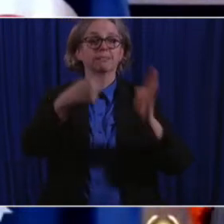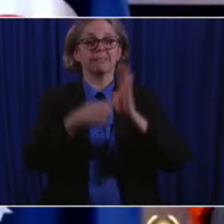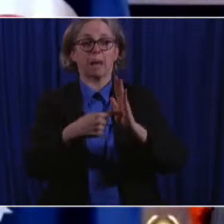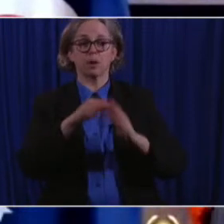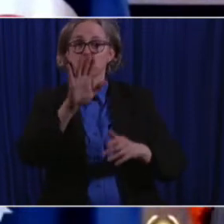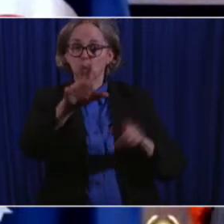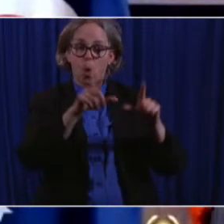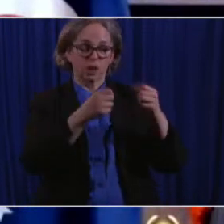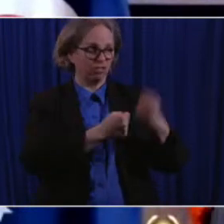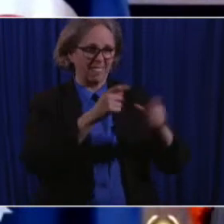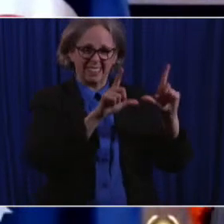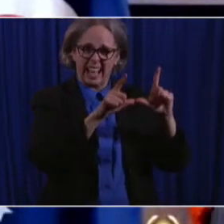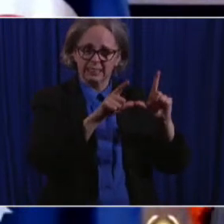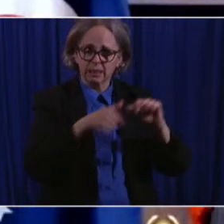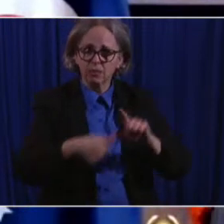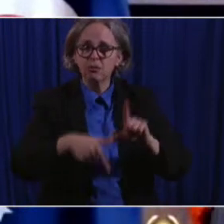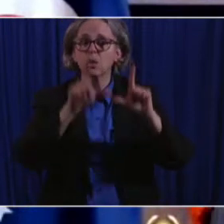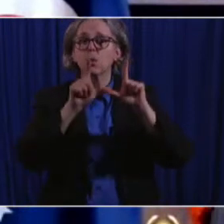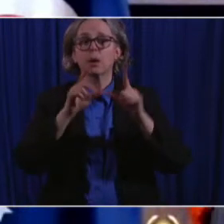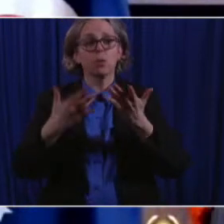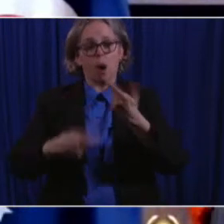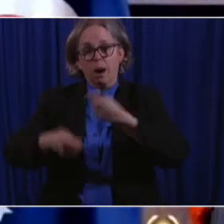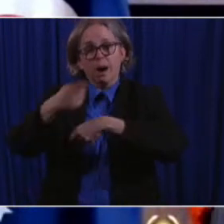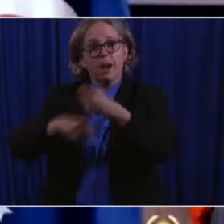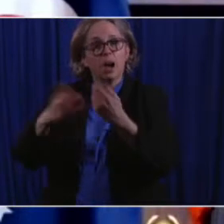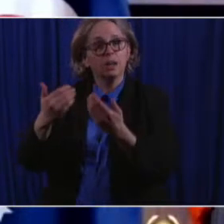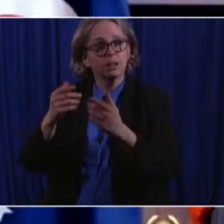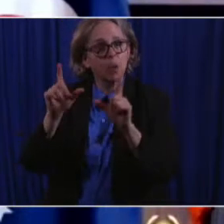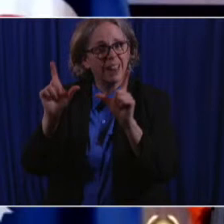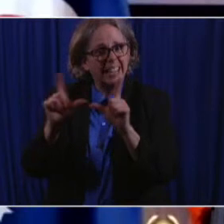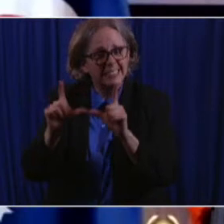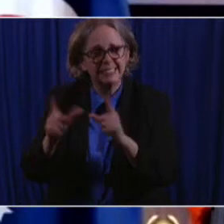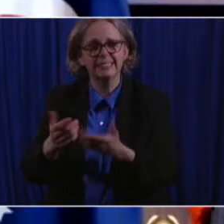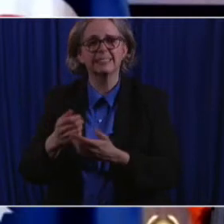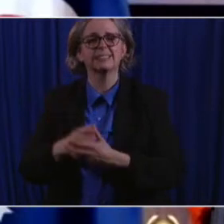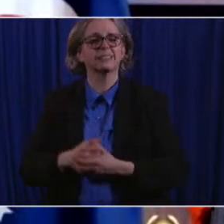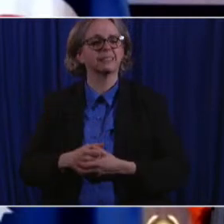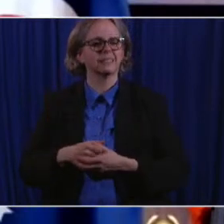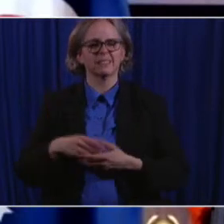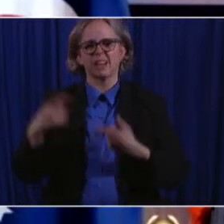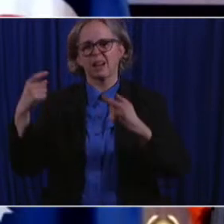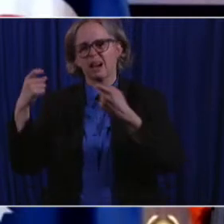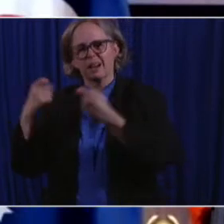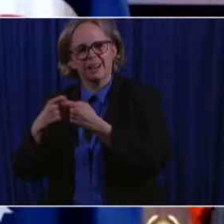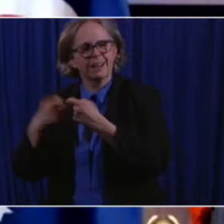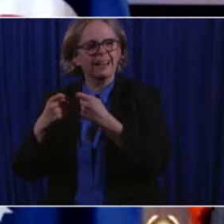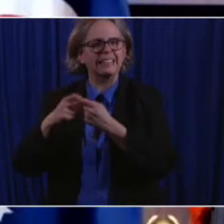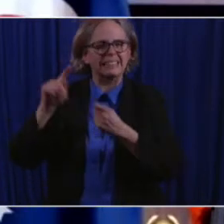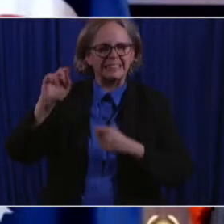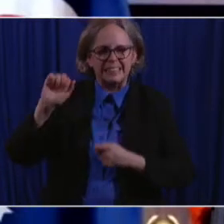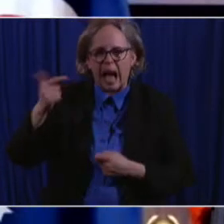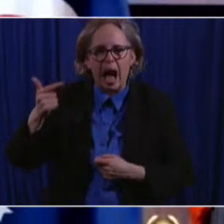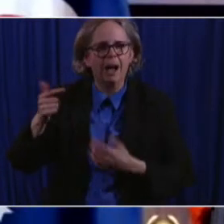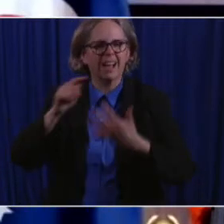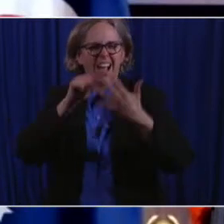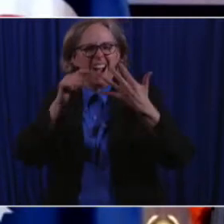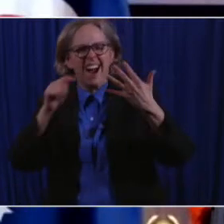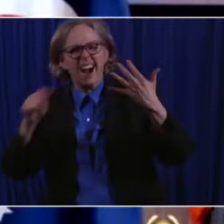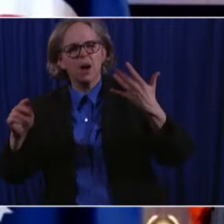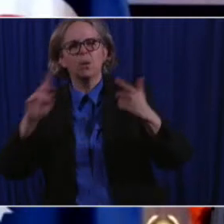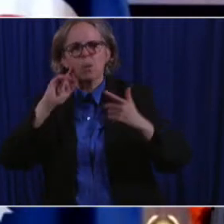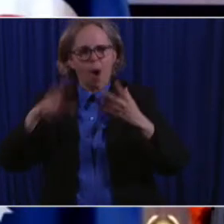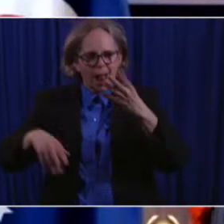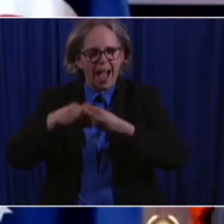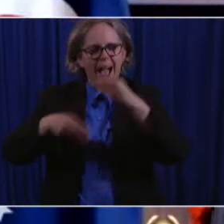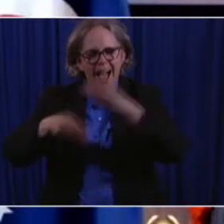driver's licenses online, electronic vehicle titling, self-service terminals, online driver examinations, at least the written portion of